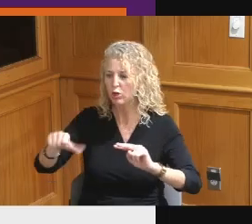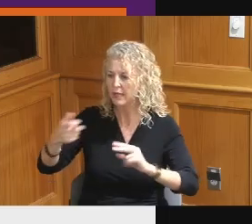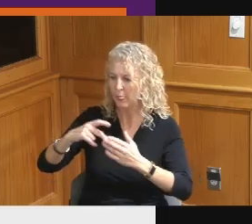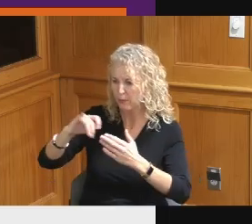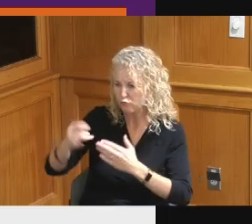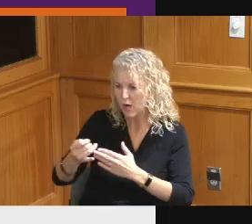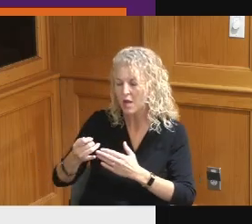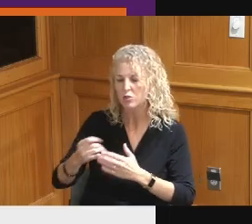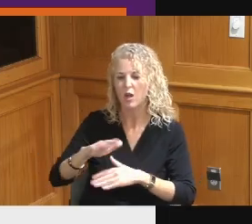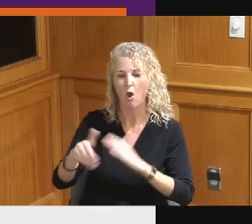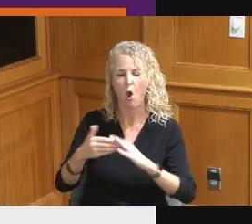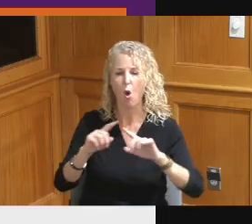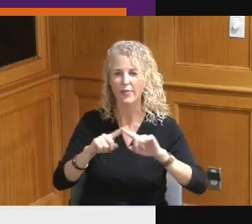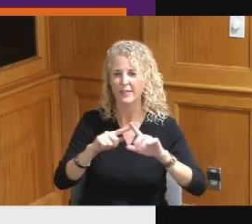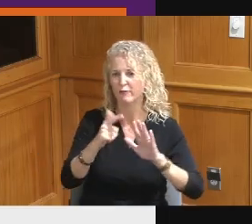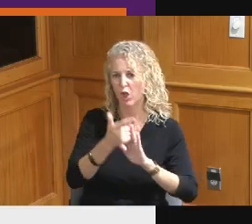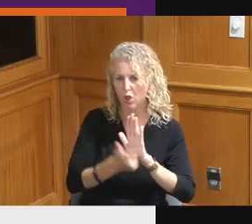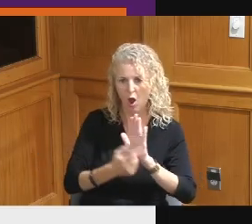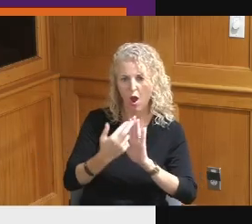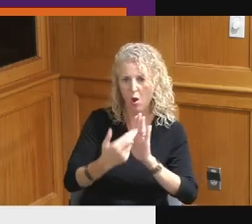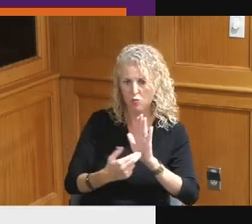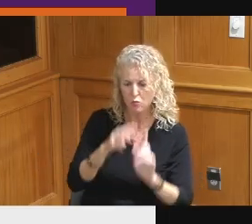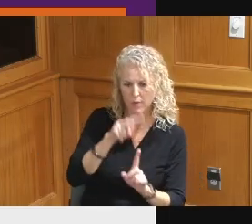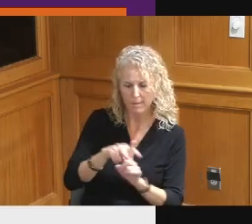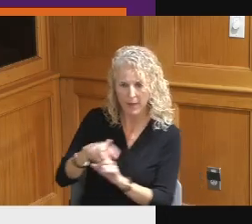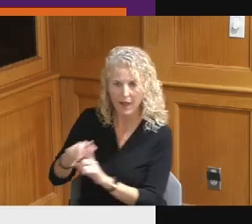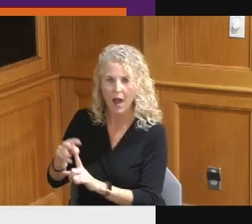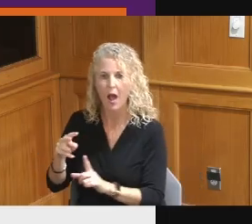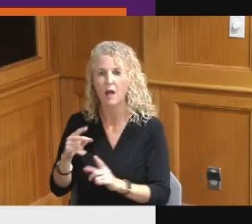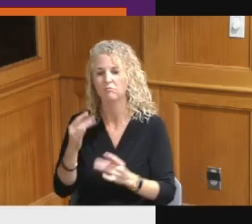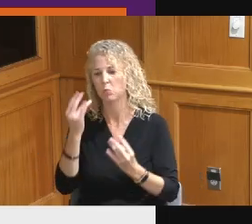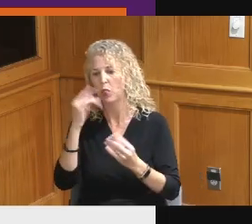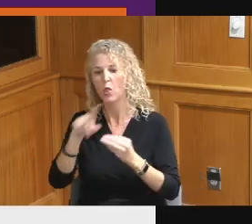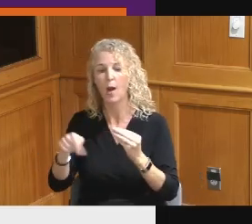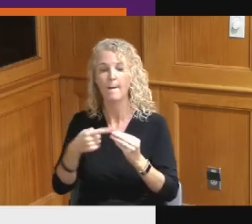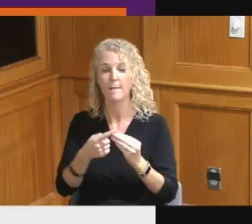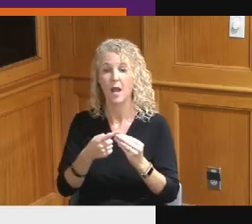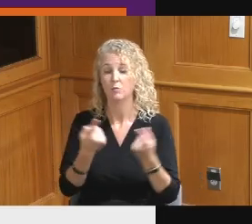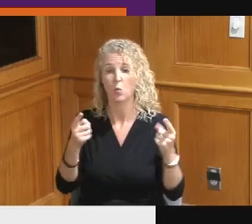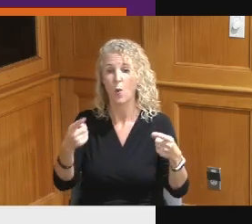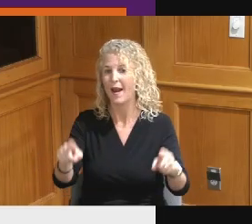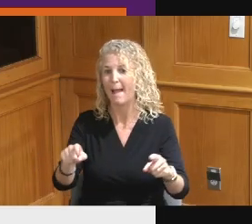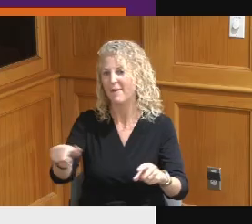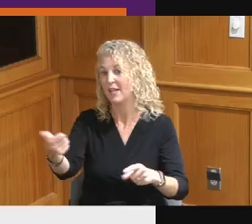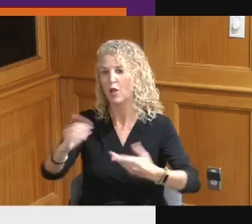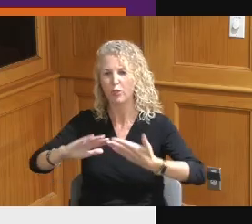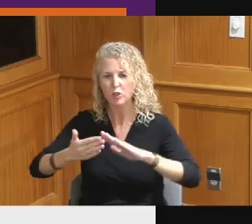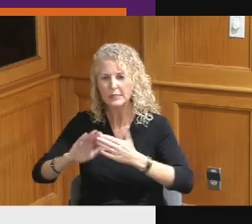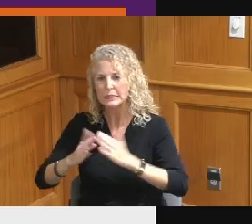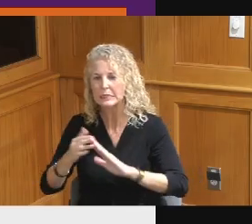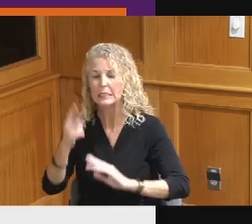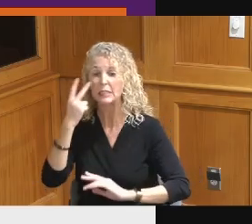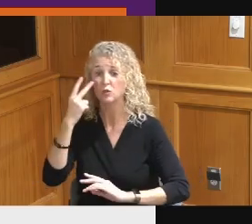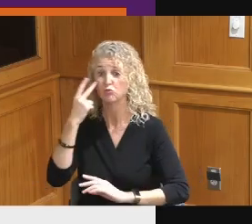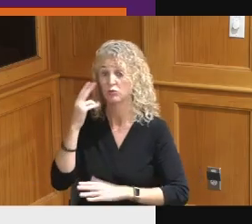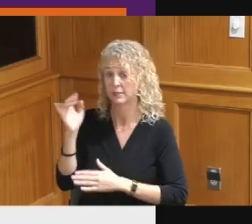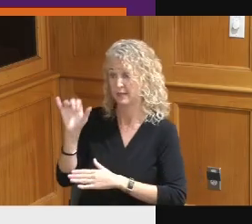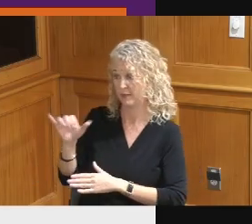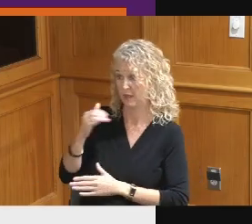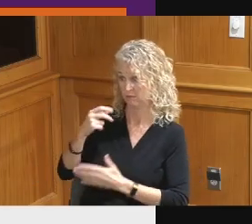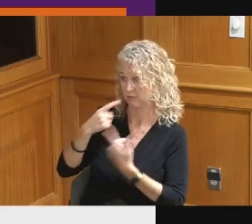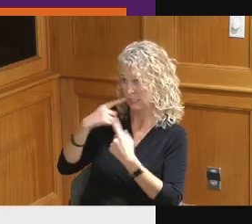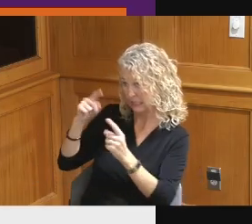looked into all the rules that would apply, we looked into also just sort of what's been happening around the country and assessed that, how could those work with our rules